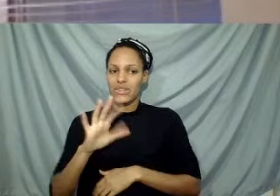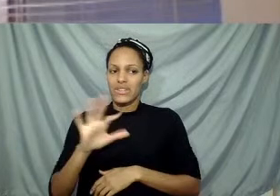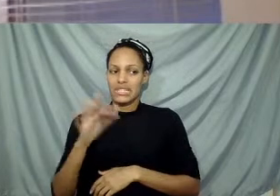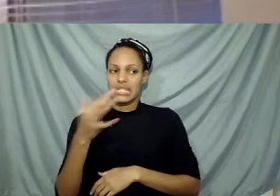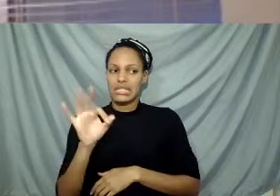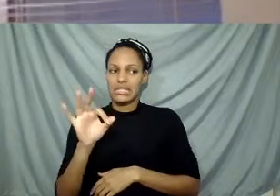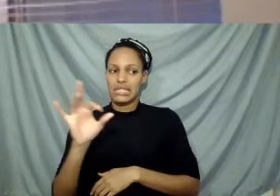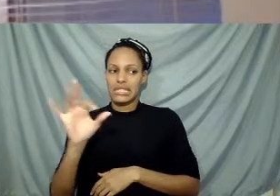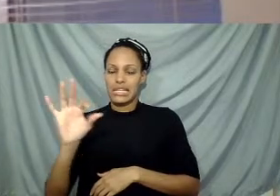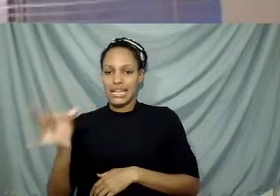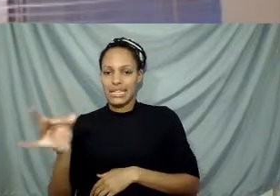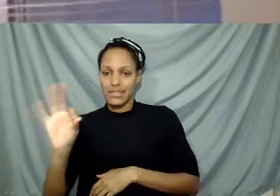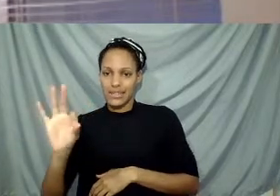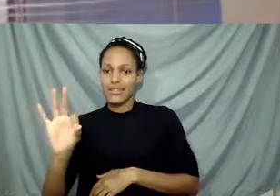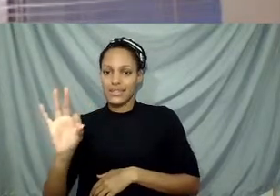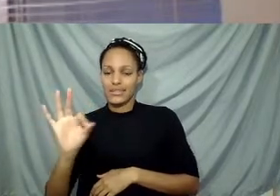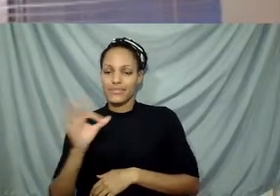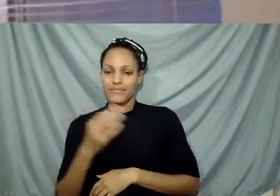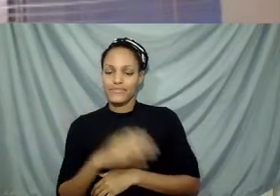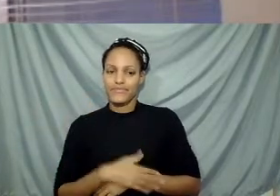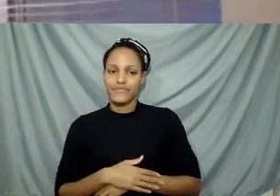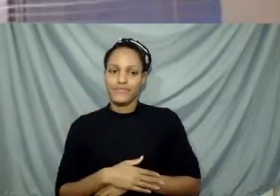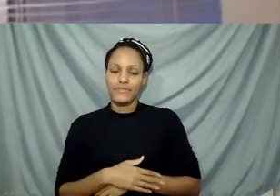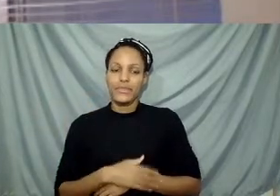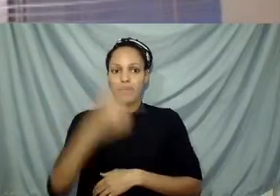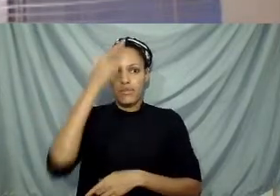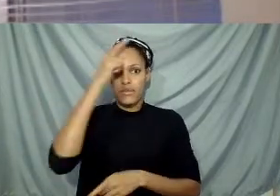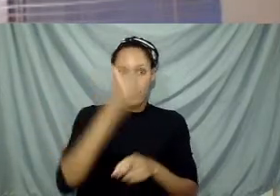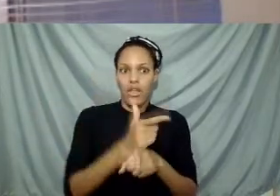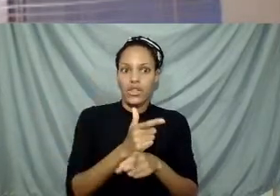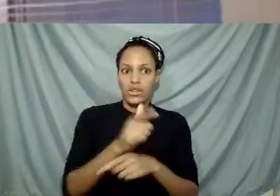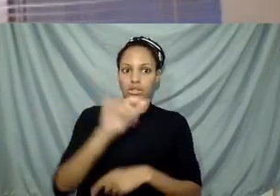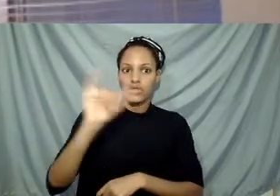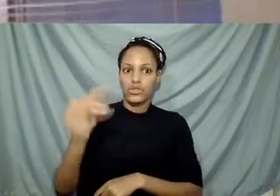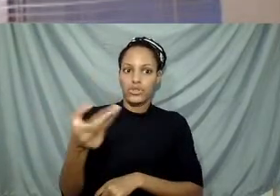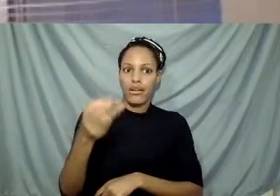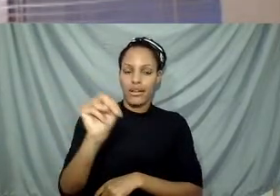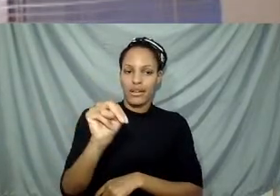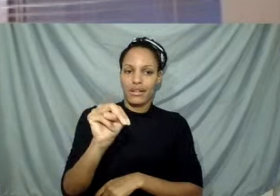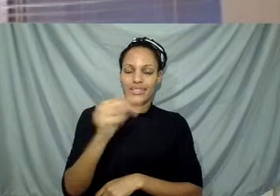was. My brother, John Jeff, just left the planet.